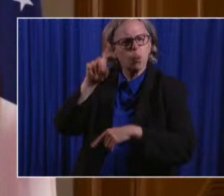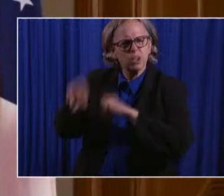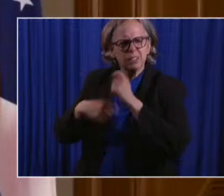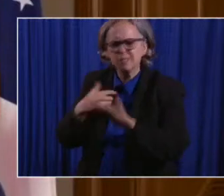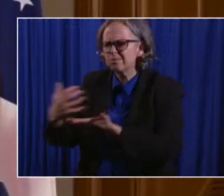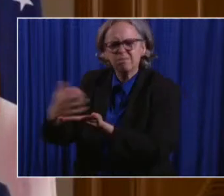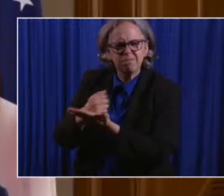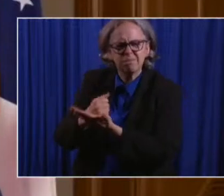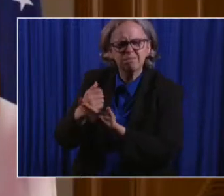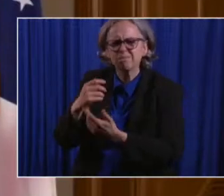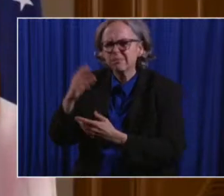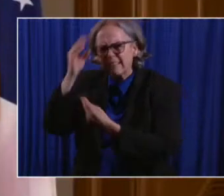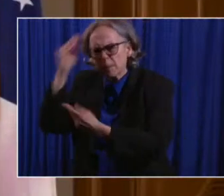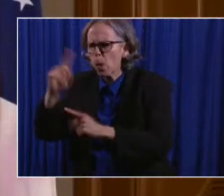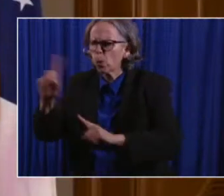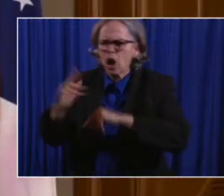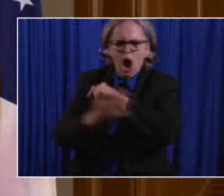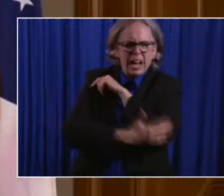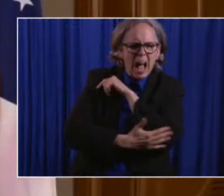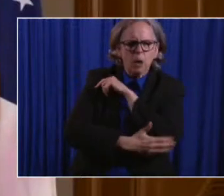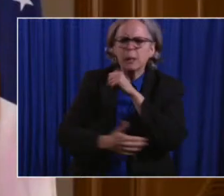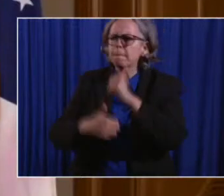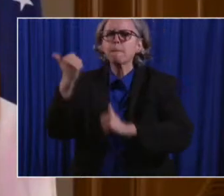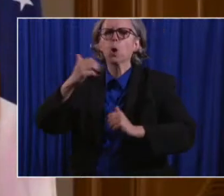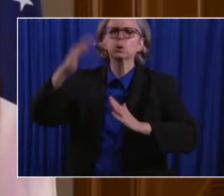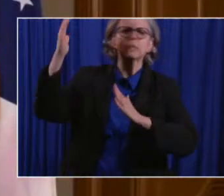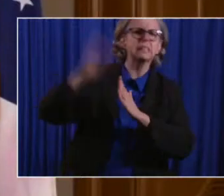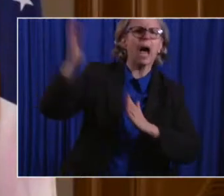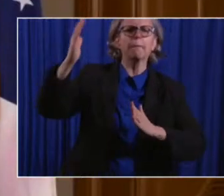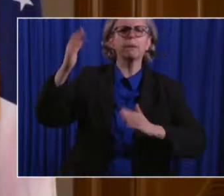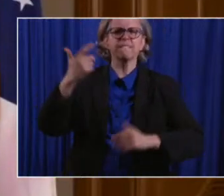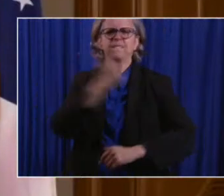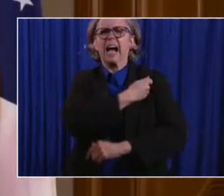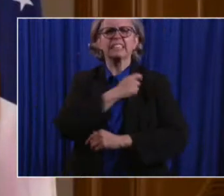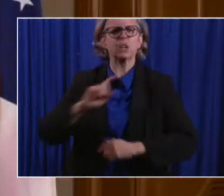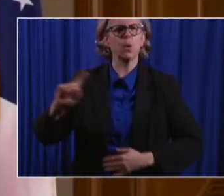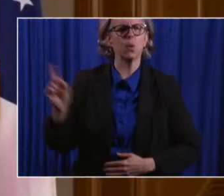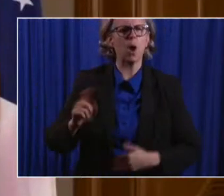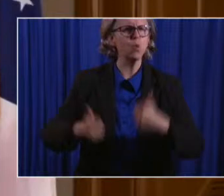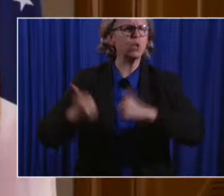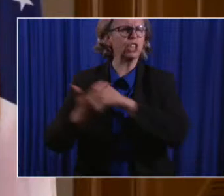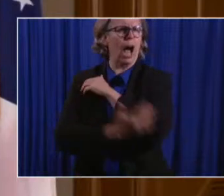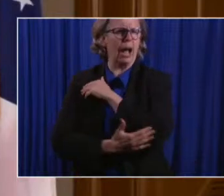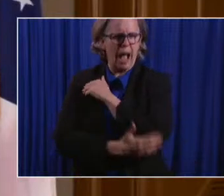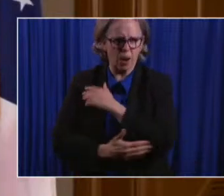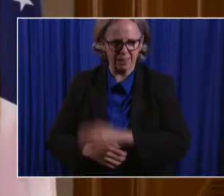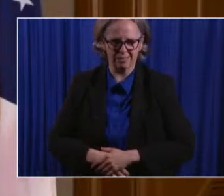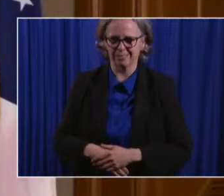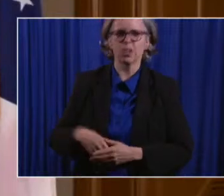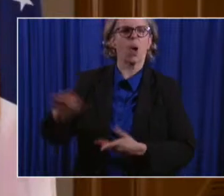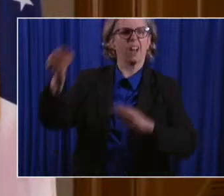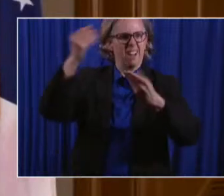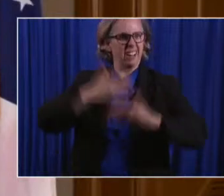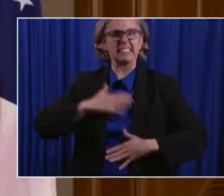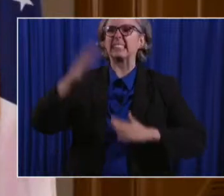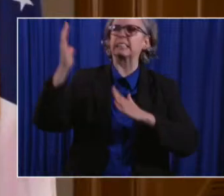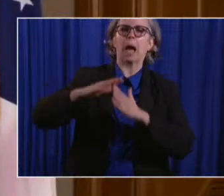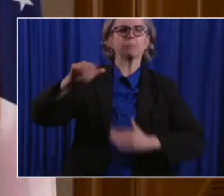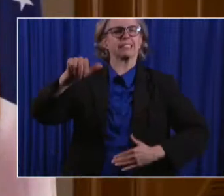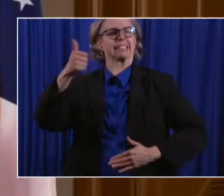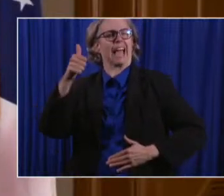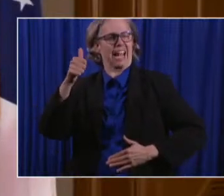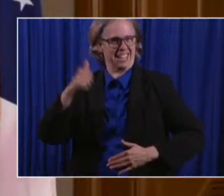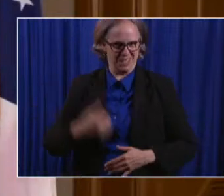increases by county. And the following are the top 10 counties where we've seen the most